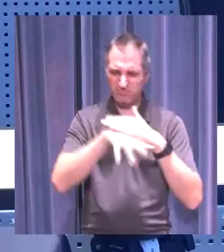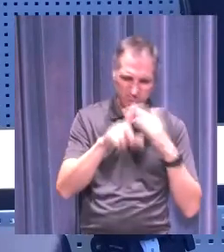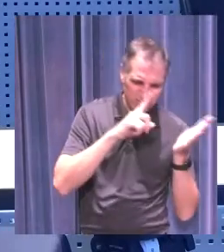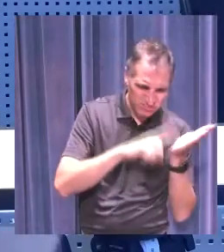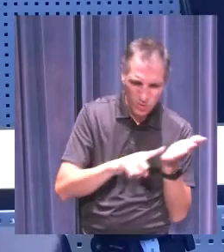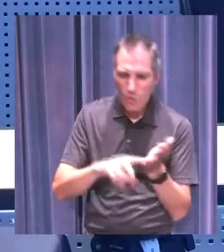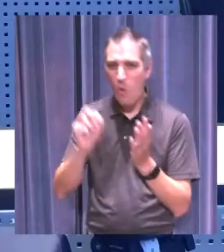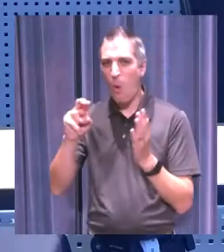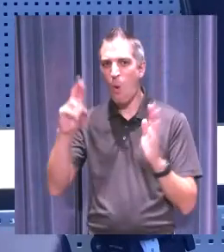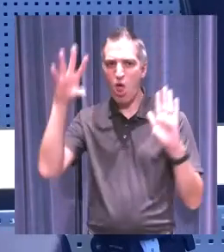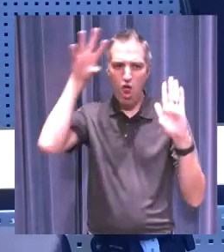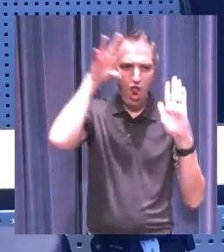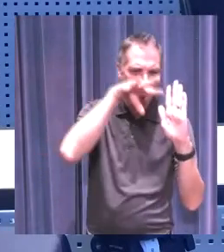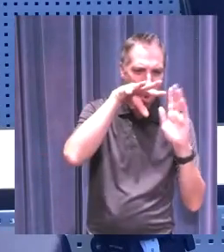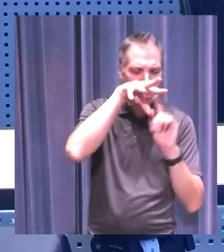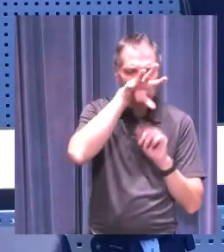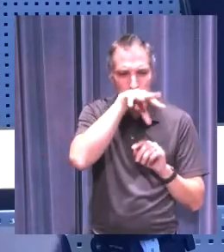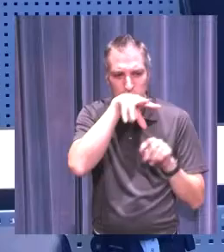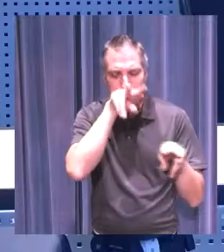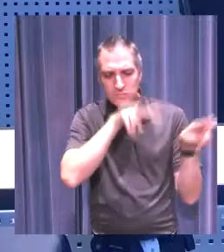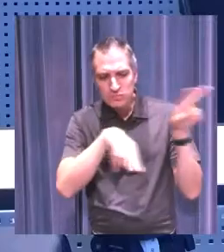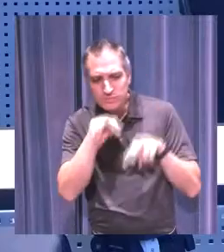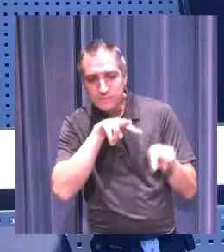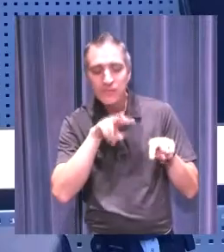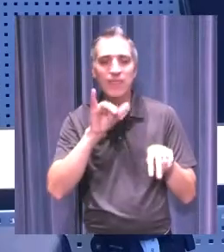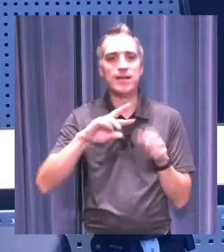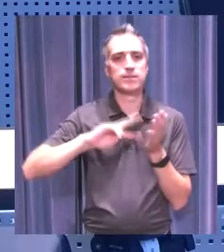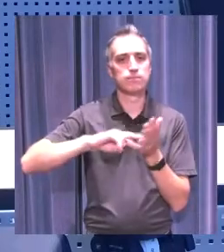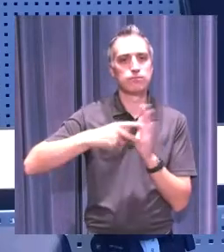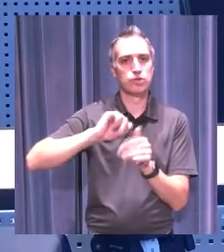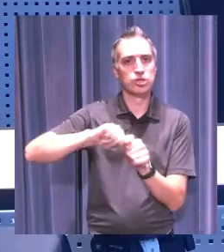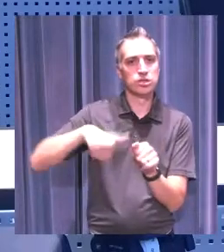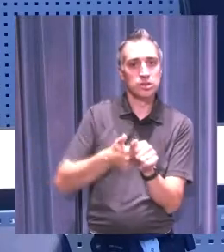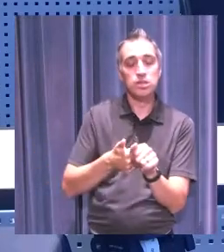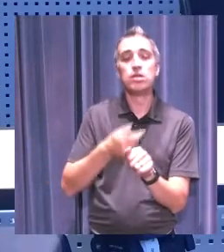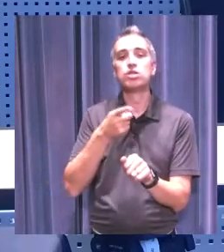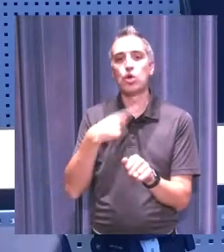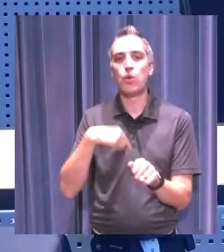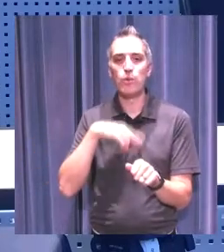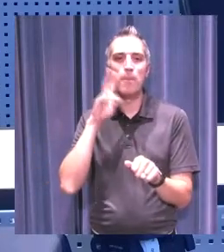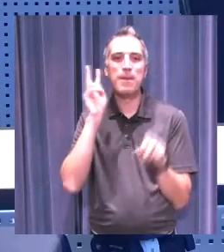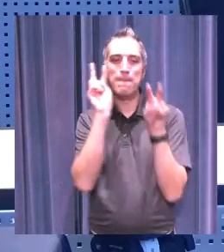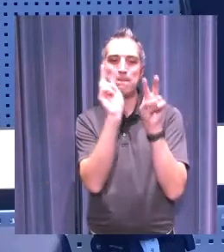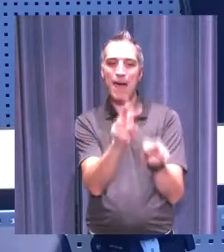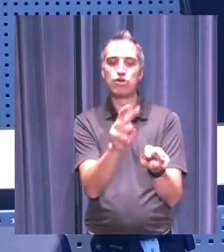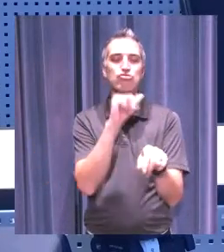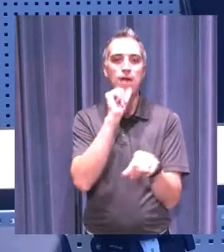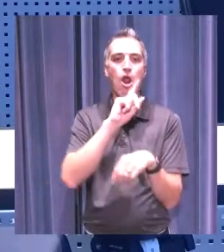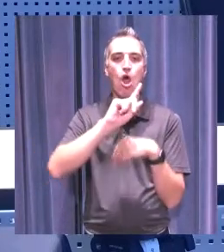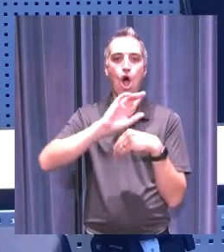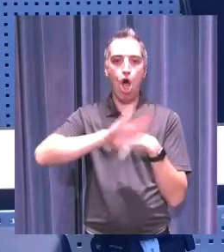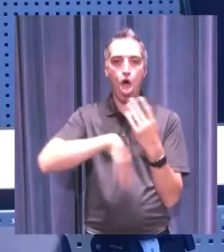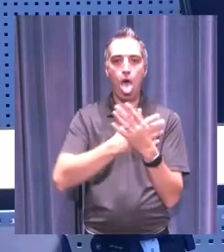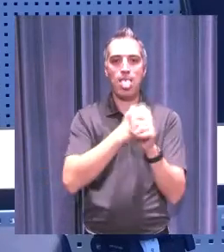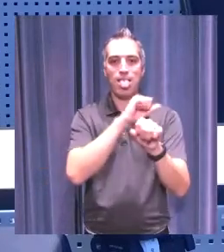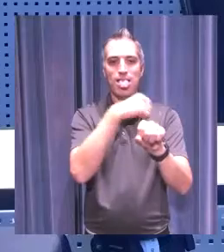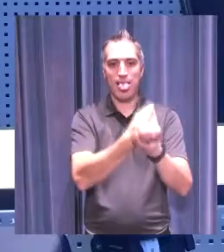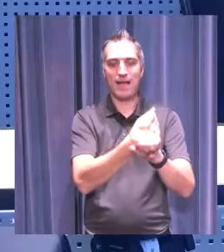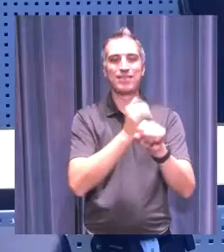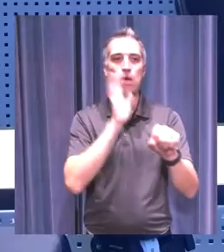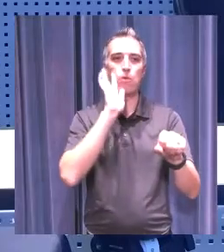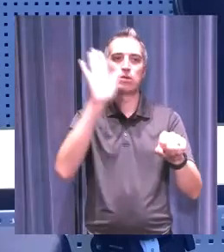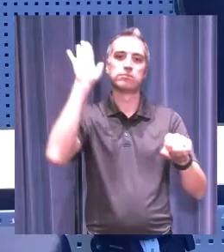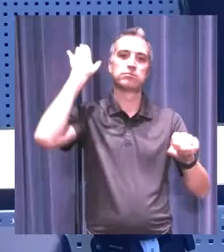cameras and see what's going on. So that's the intent and purpose behind it. And so those will be monitored. Those won't be auto-lockable. Those will just be locked all the